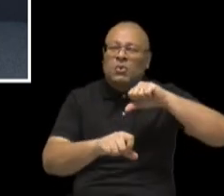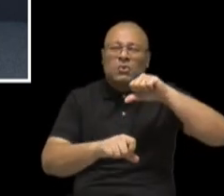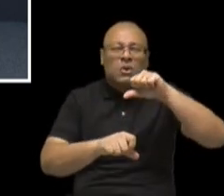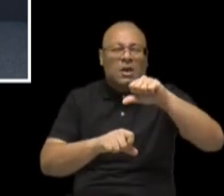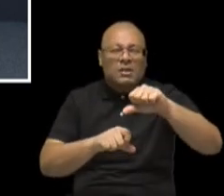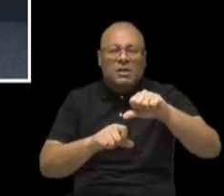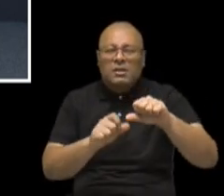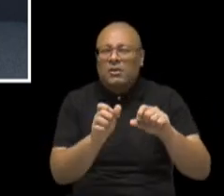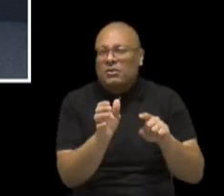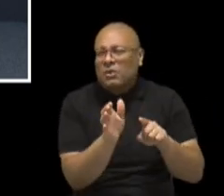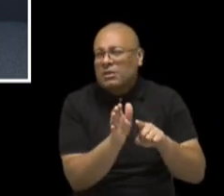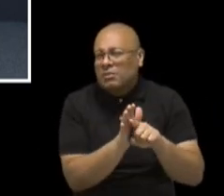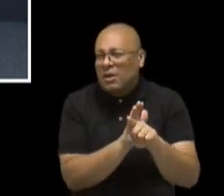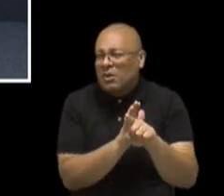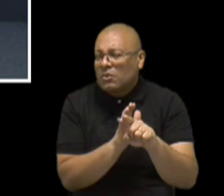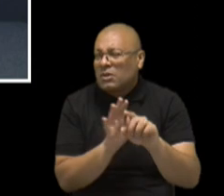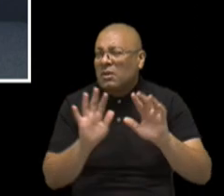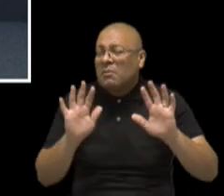asking the question.